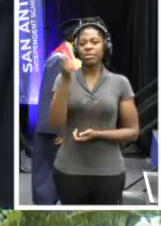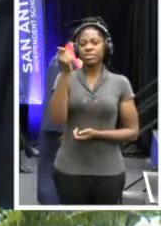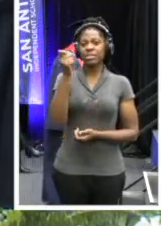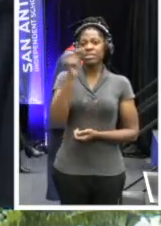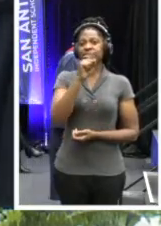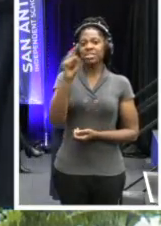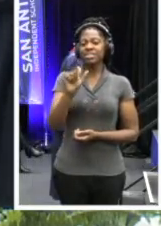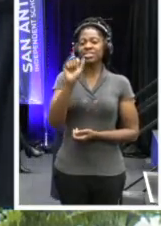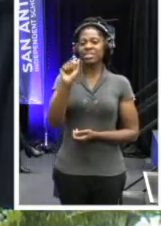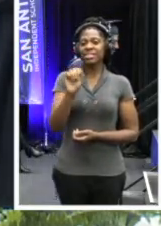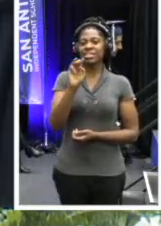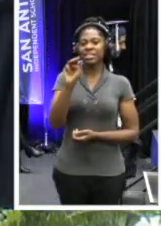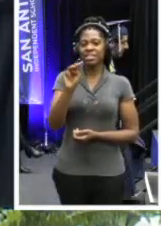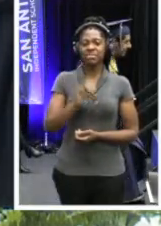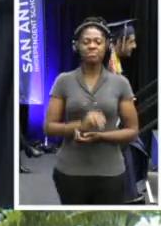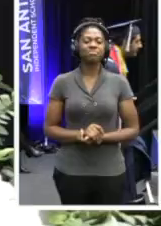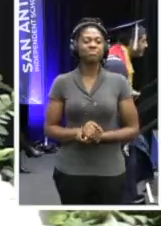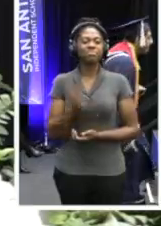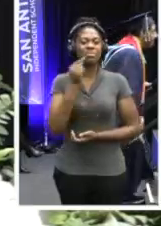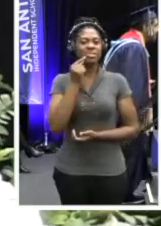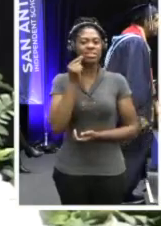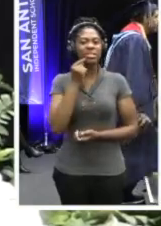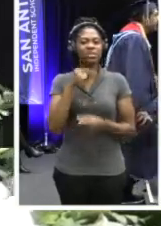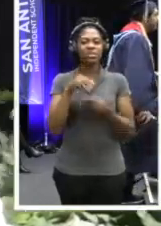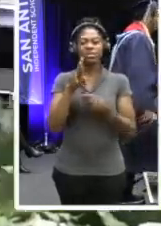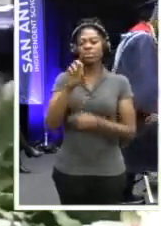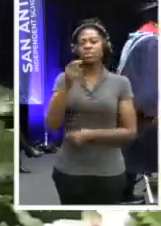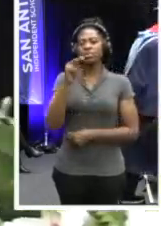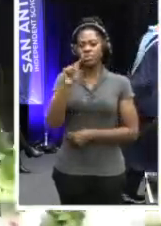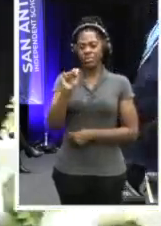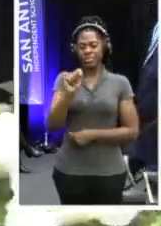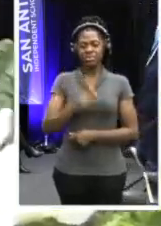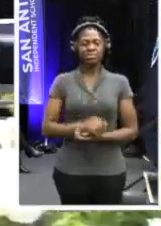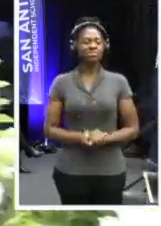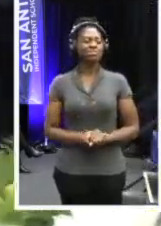Texas A&M University at San Antonio Regents Scholarship.